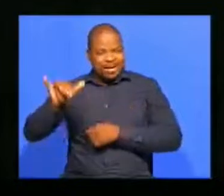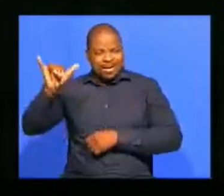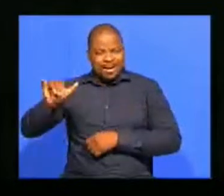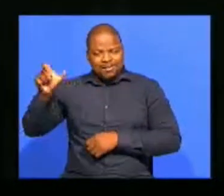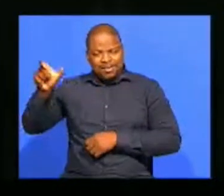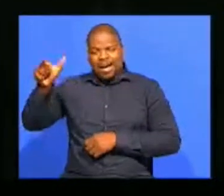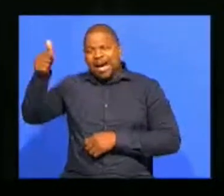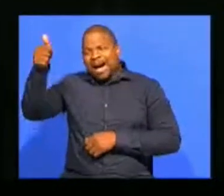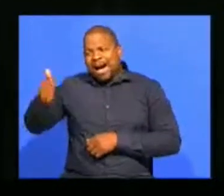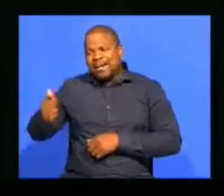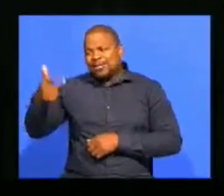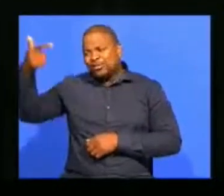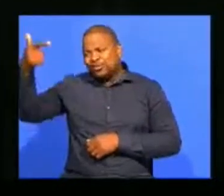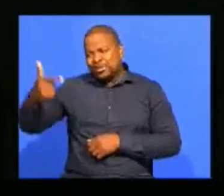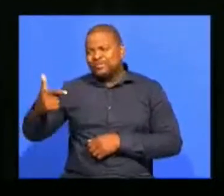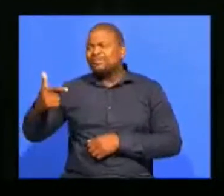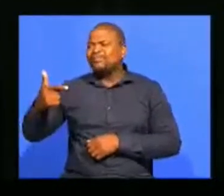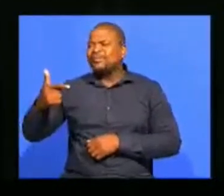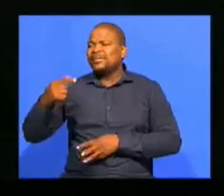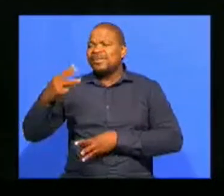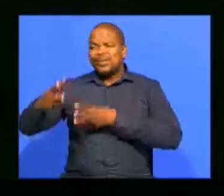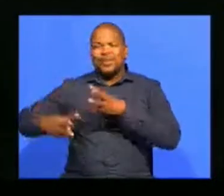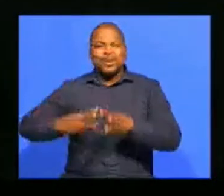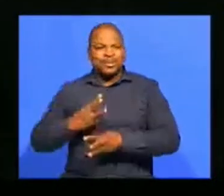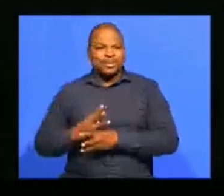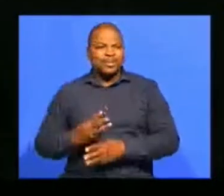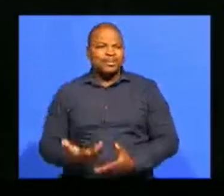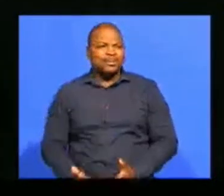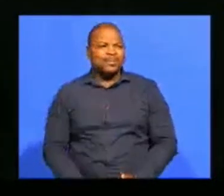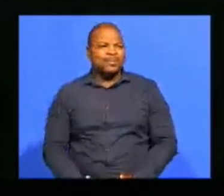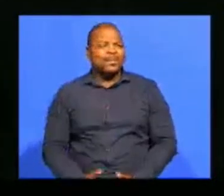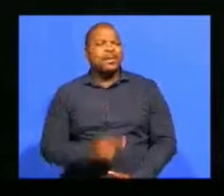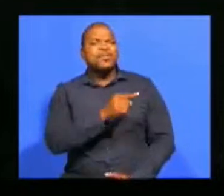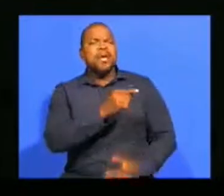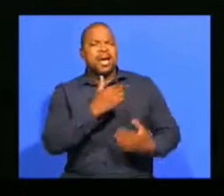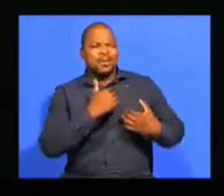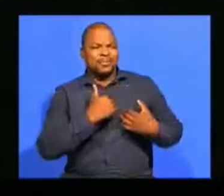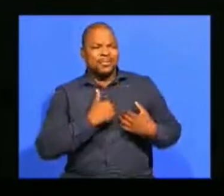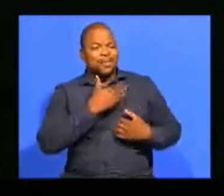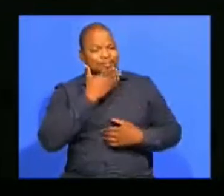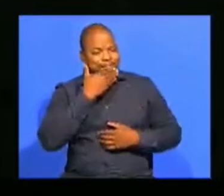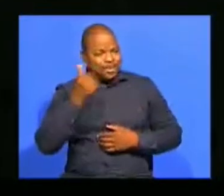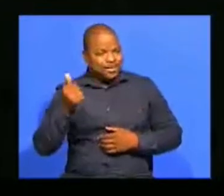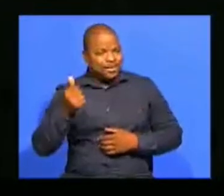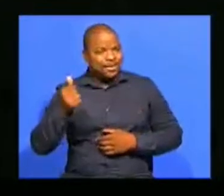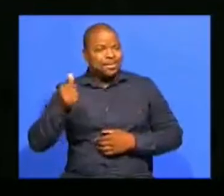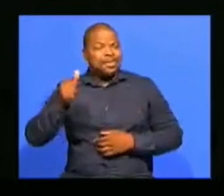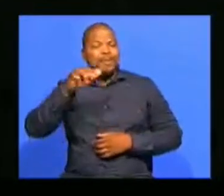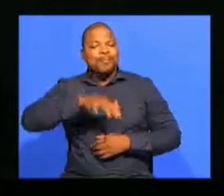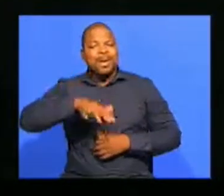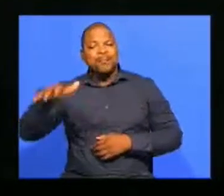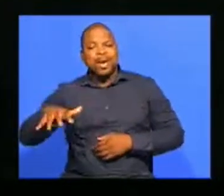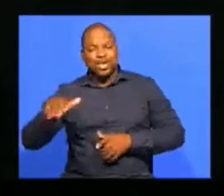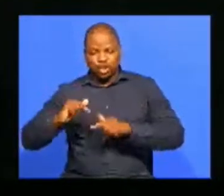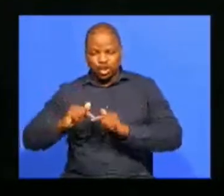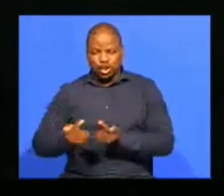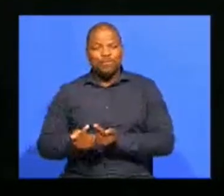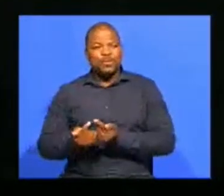person, 100 meters, 200 meters in the world. They have arguably the best basketball team